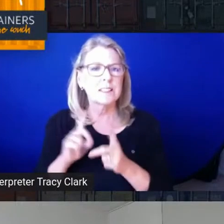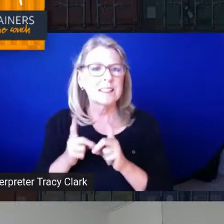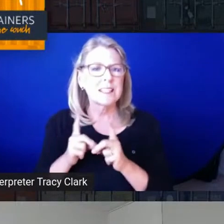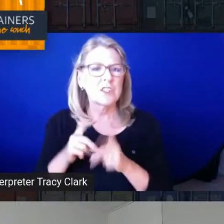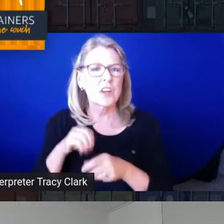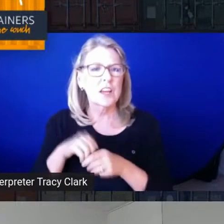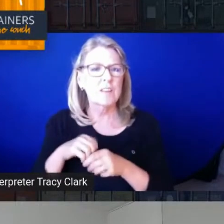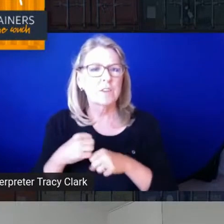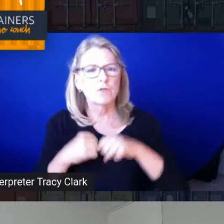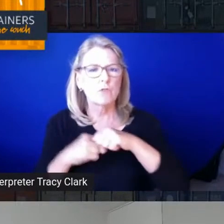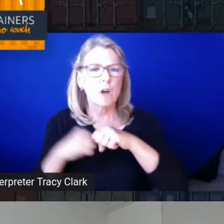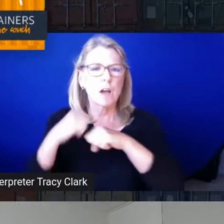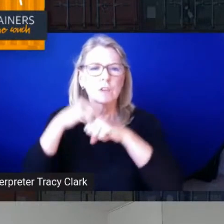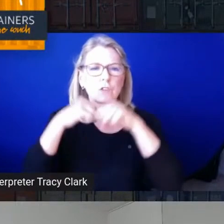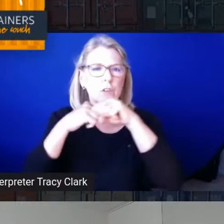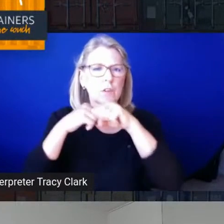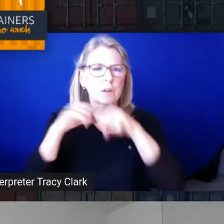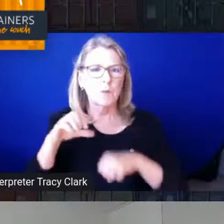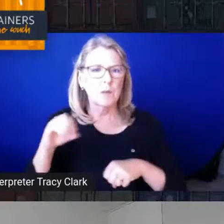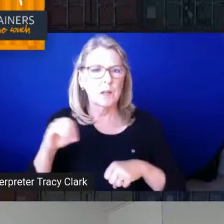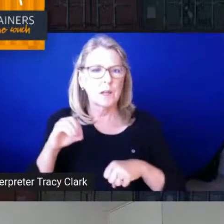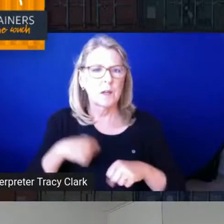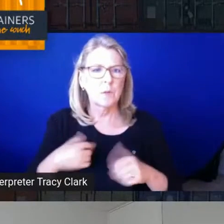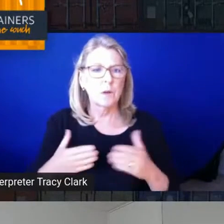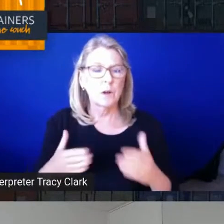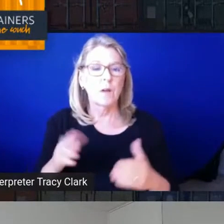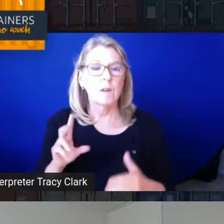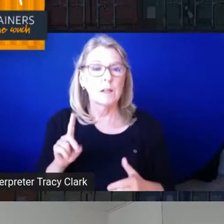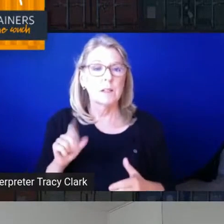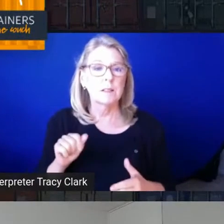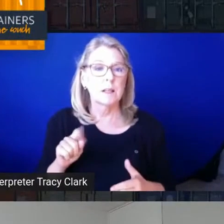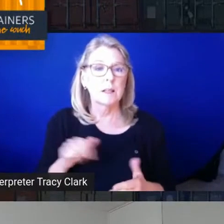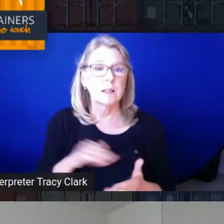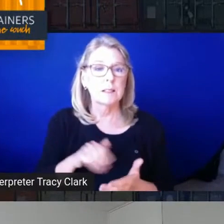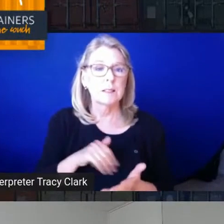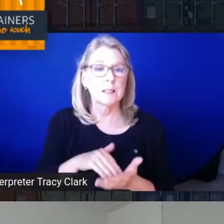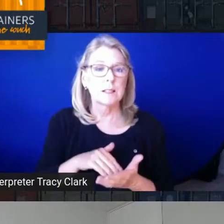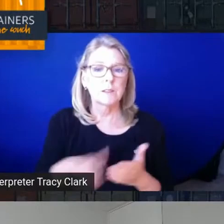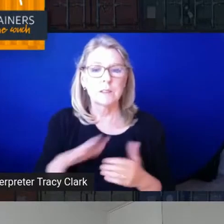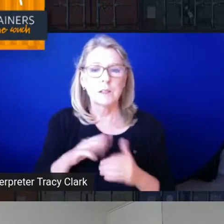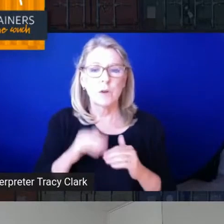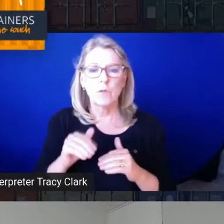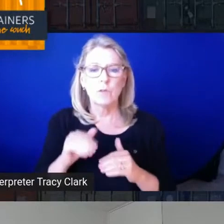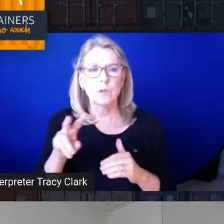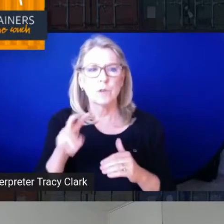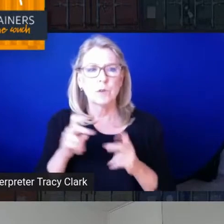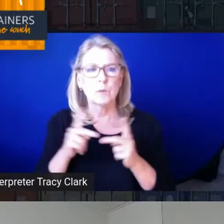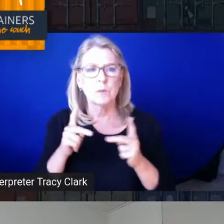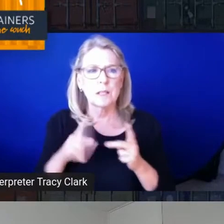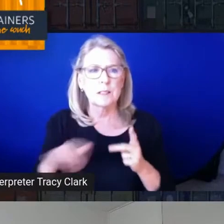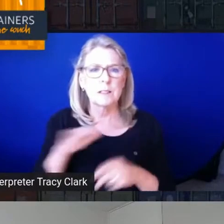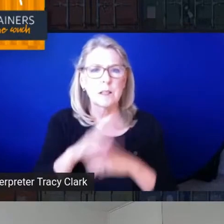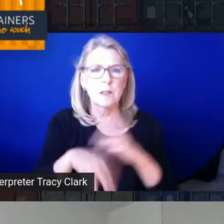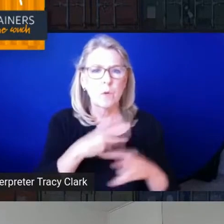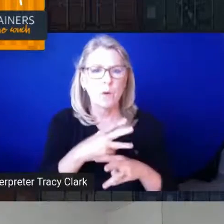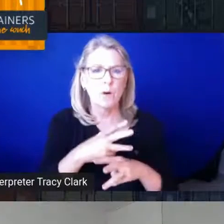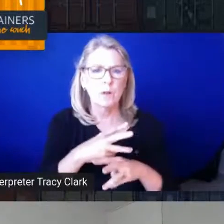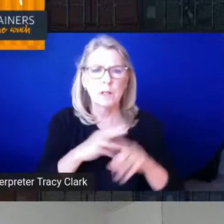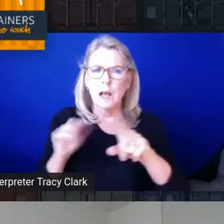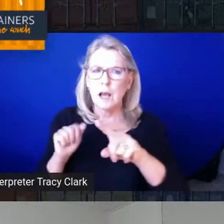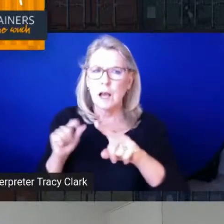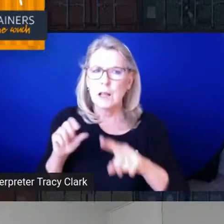centers in over 200 places around the world, 64 markets. Zachary, we can't really hear you. You're breaking up.